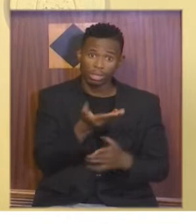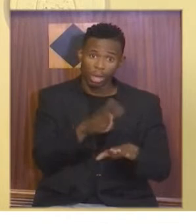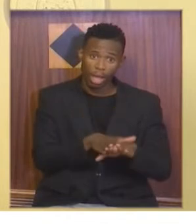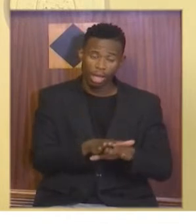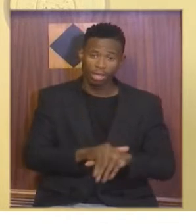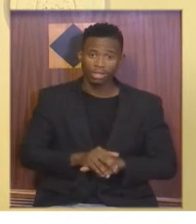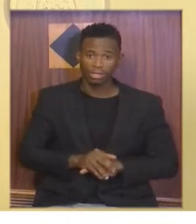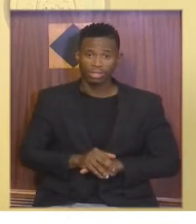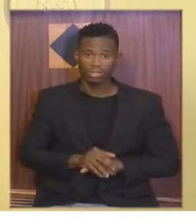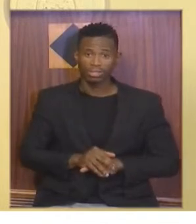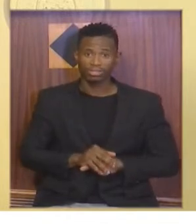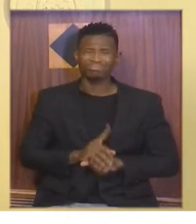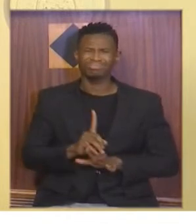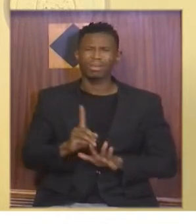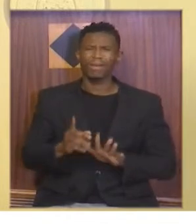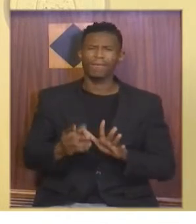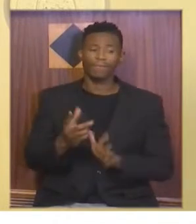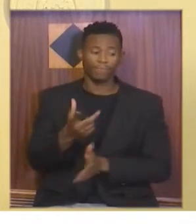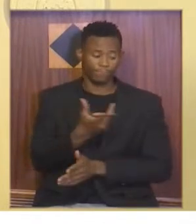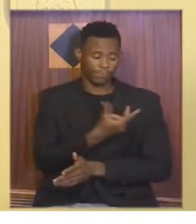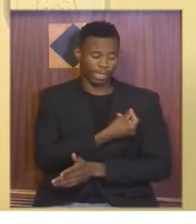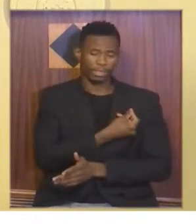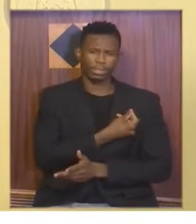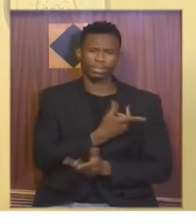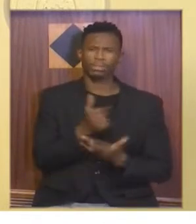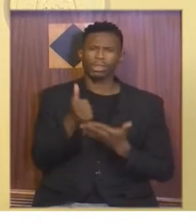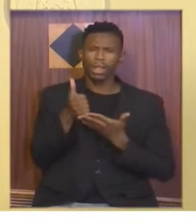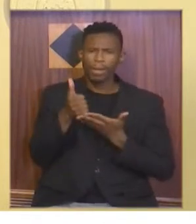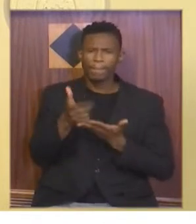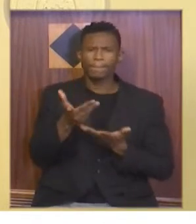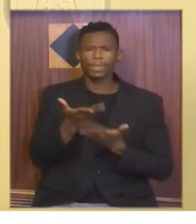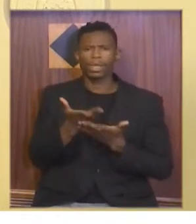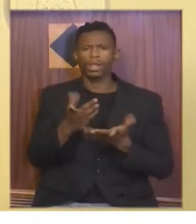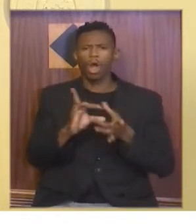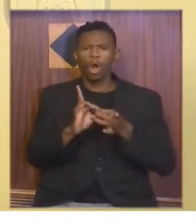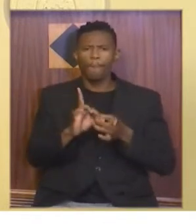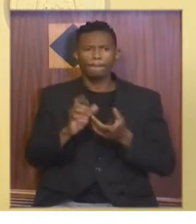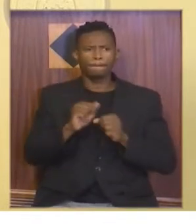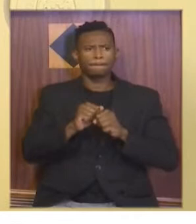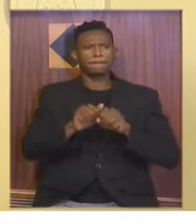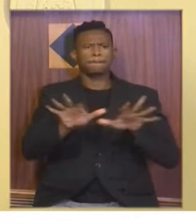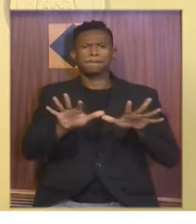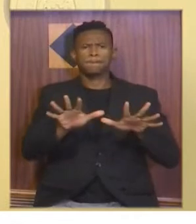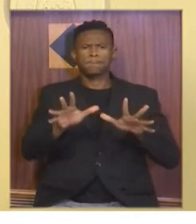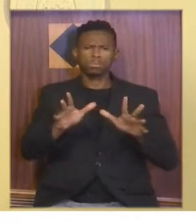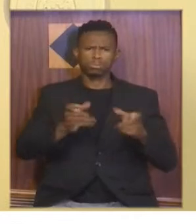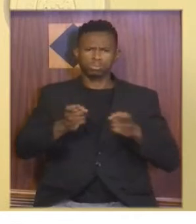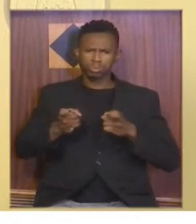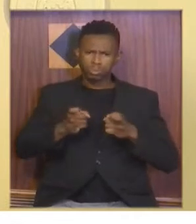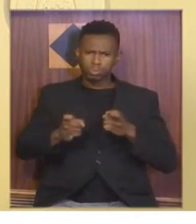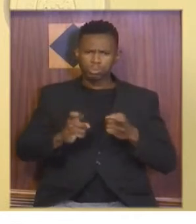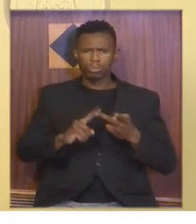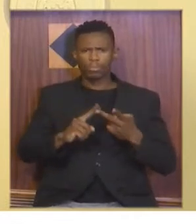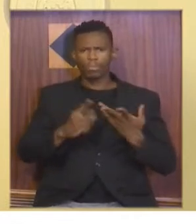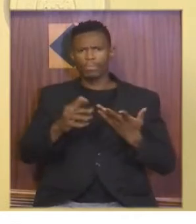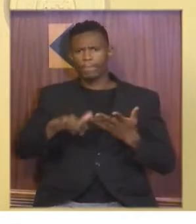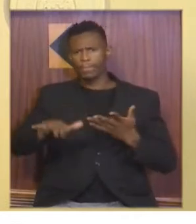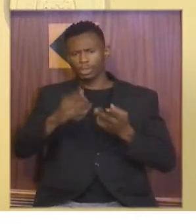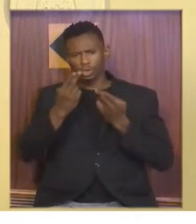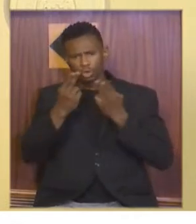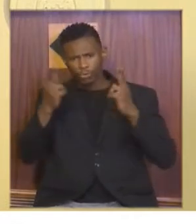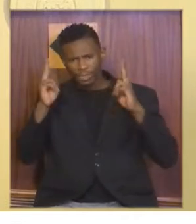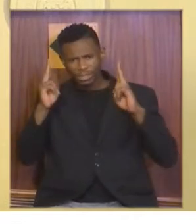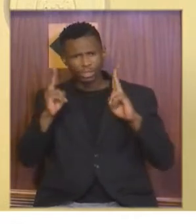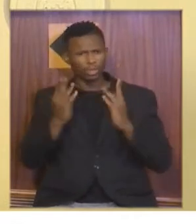Vaccination is likely to reduce transmission at home and at places like schools, universities, where there is